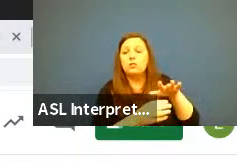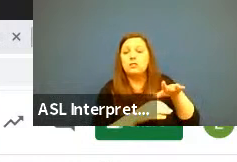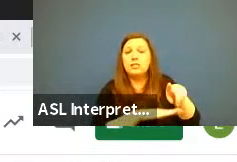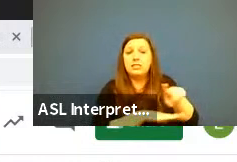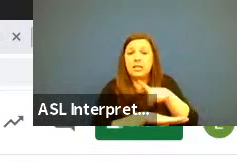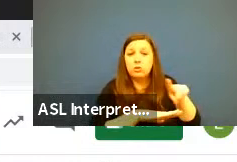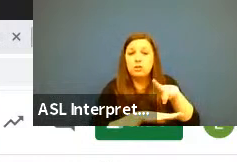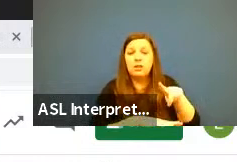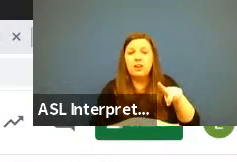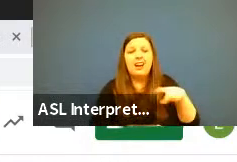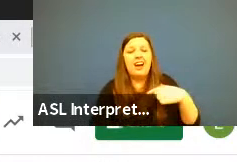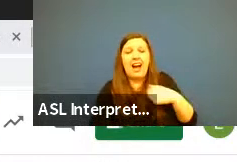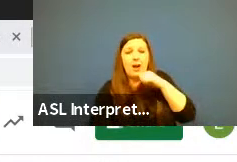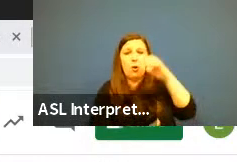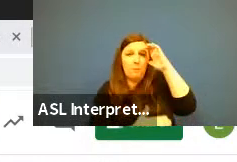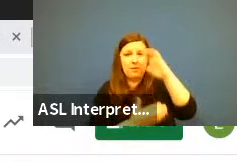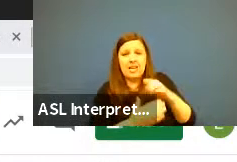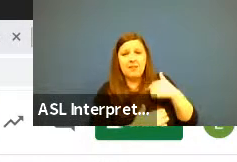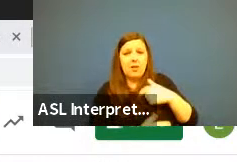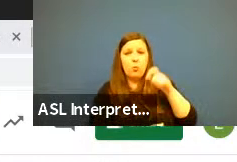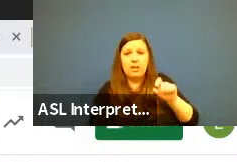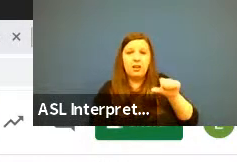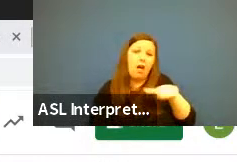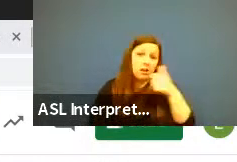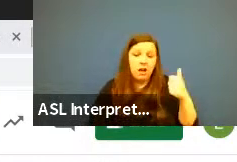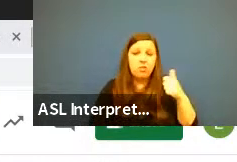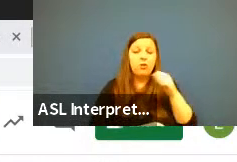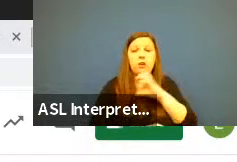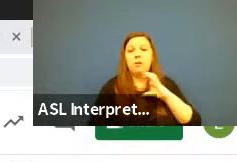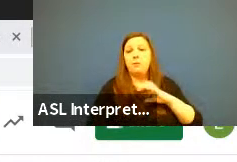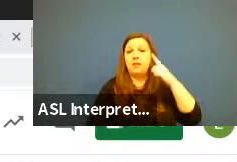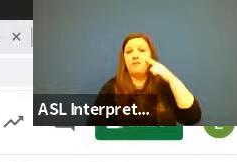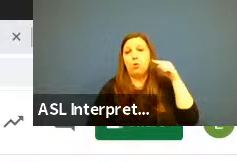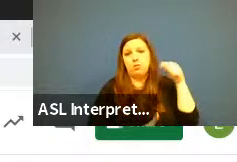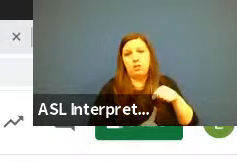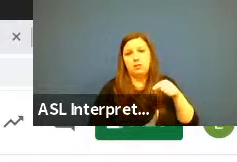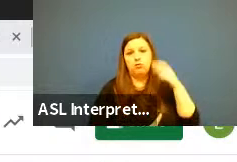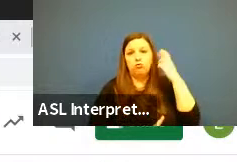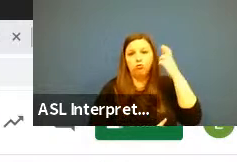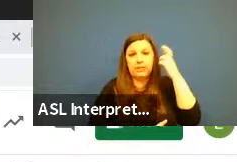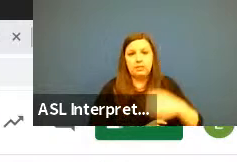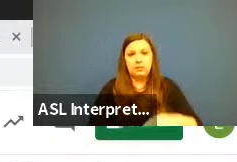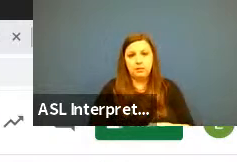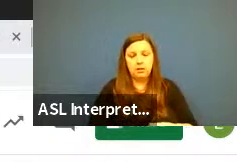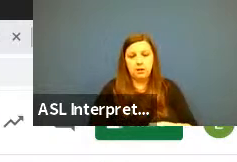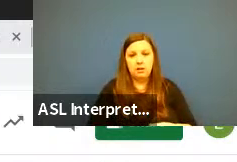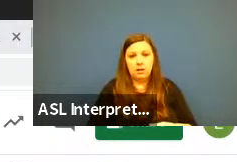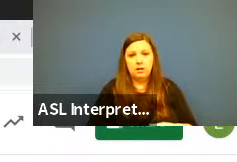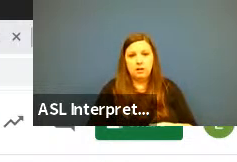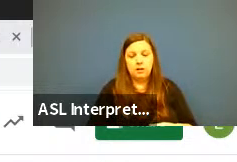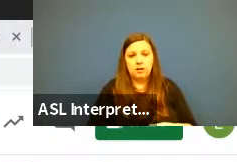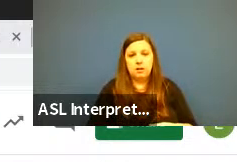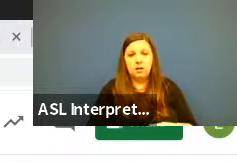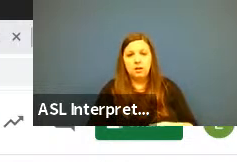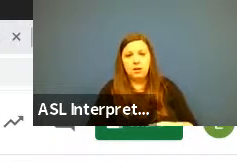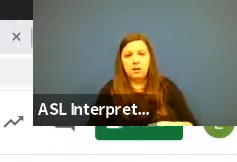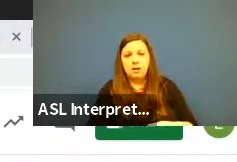I don't really believe we need another committee to do this. But so, I mean, I'm thinking we may have two